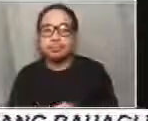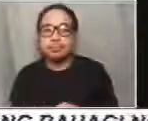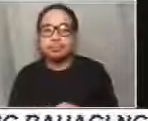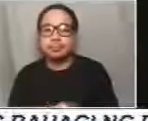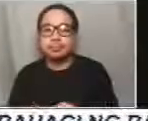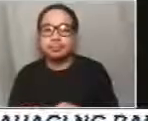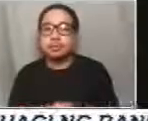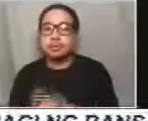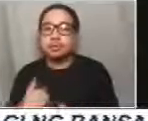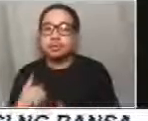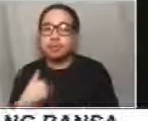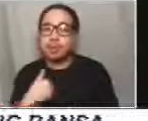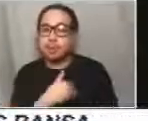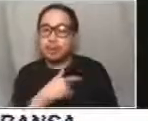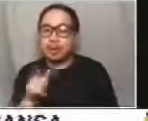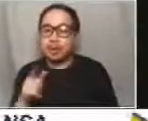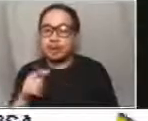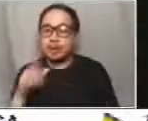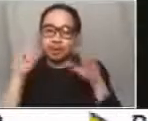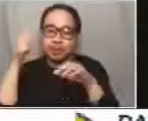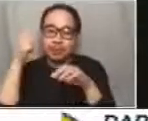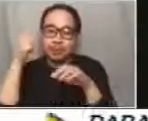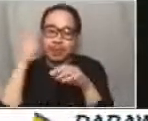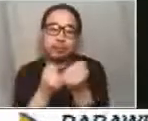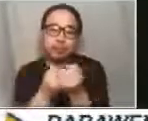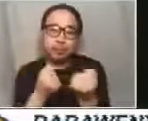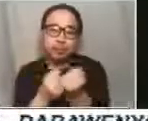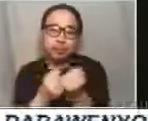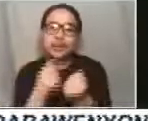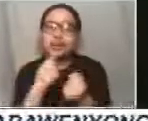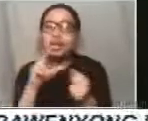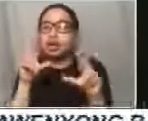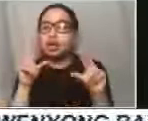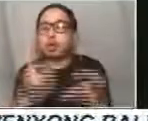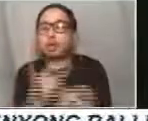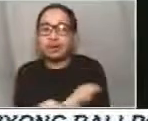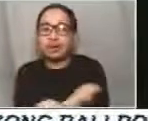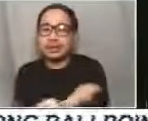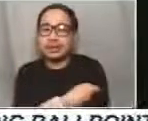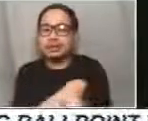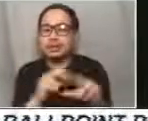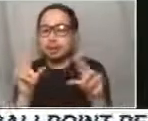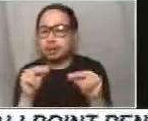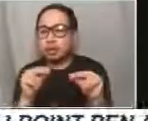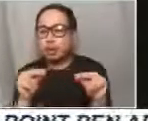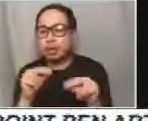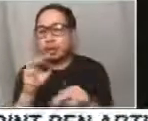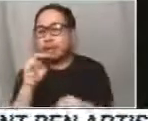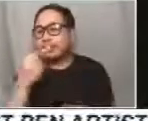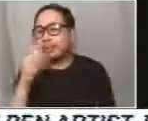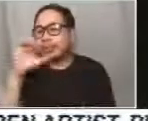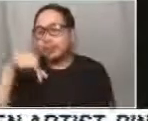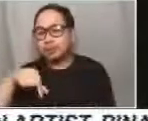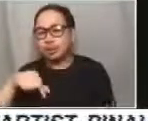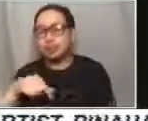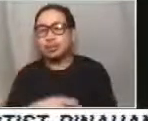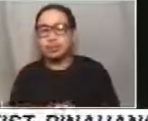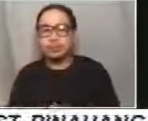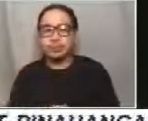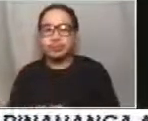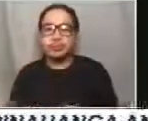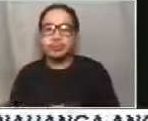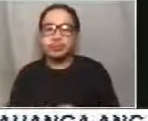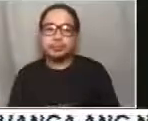NERS. To help move the NERS along, a NERS task force has been formed, co-chaired by the Department of